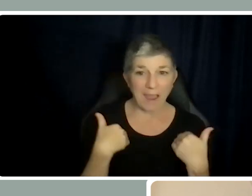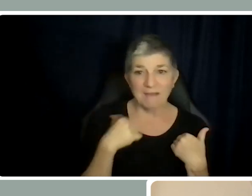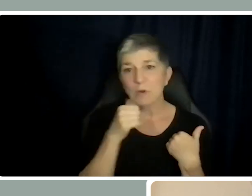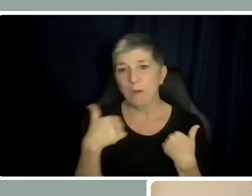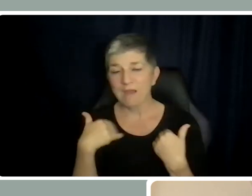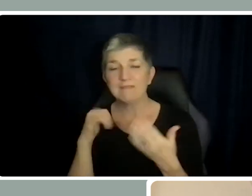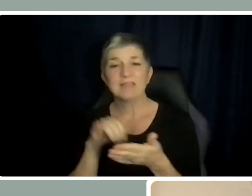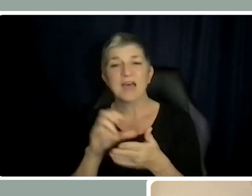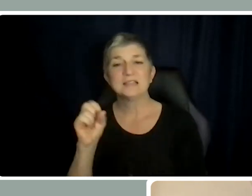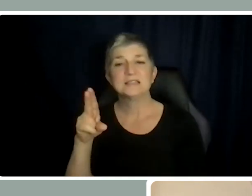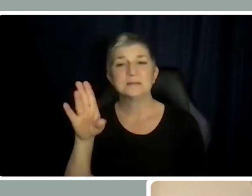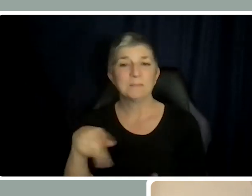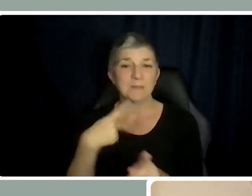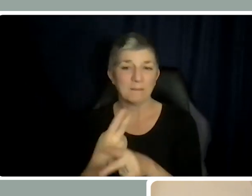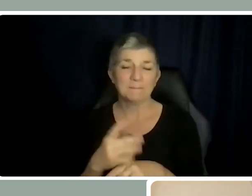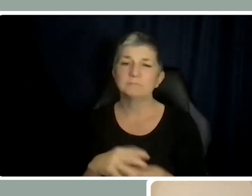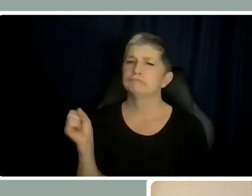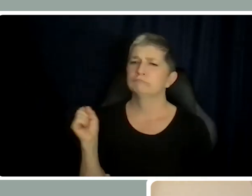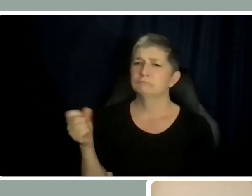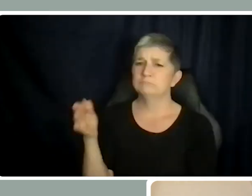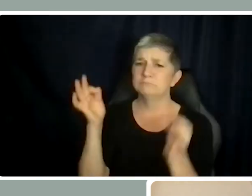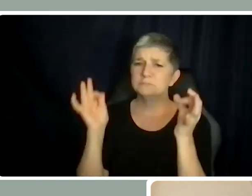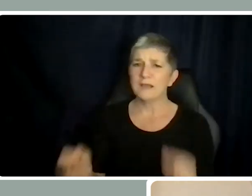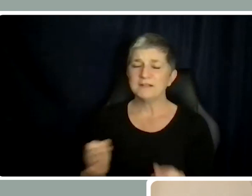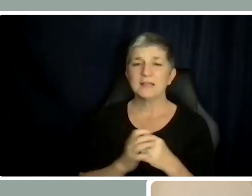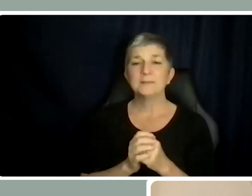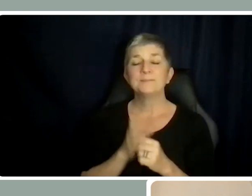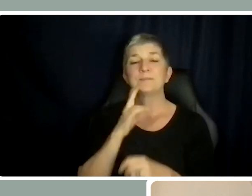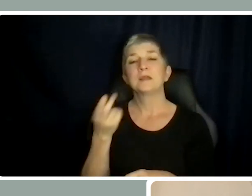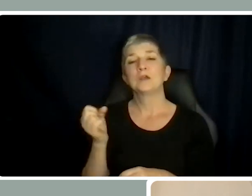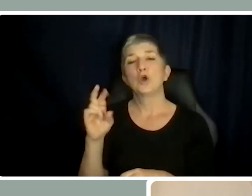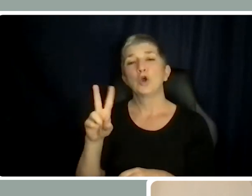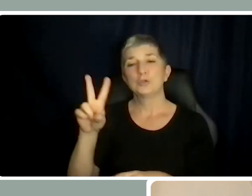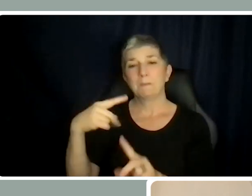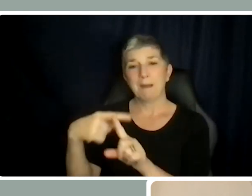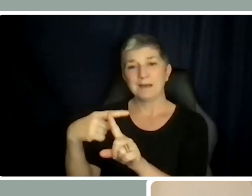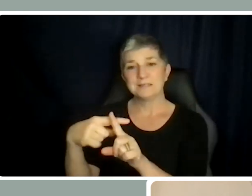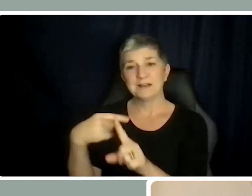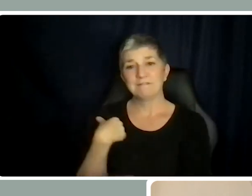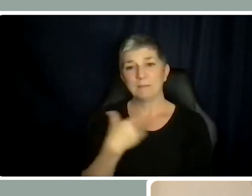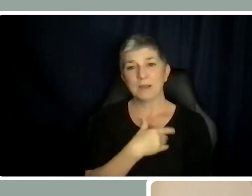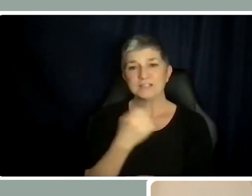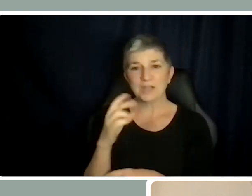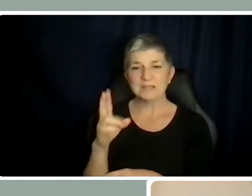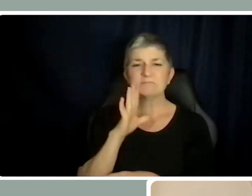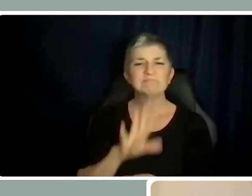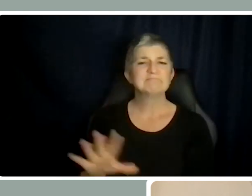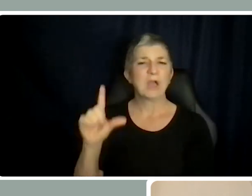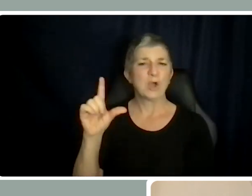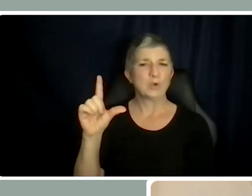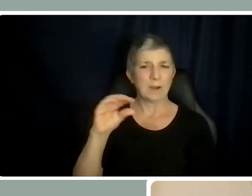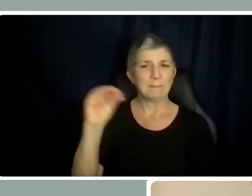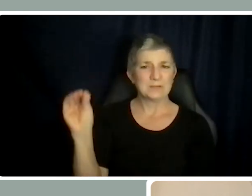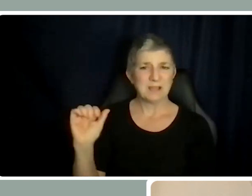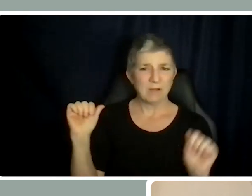subtype. Mm-hmm. Yeah, totally. So HER2-positive breast cancer makes up about 20% of